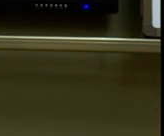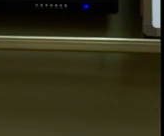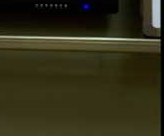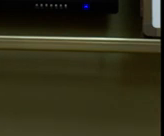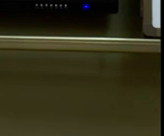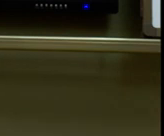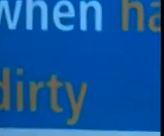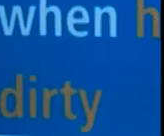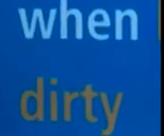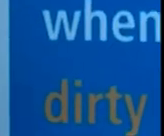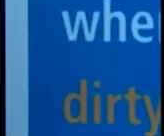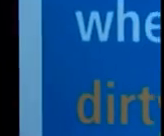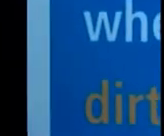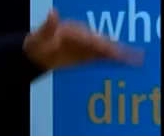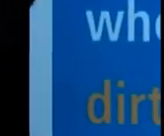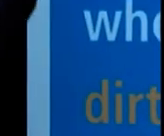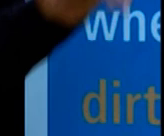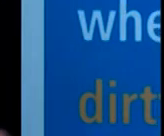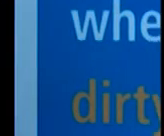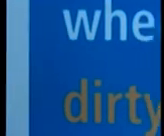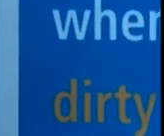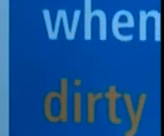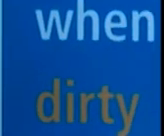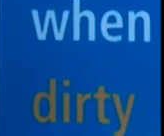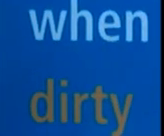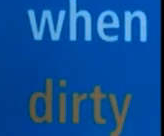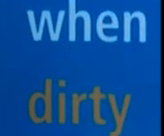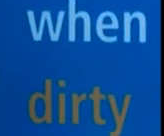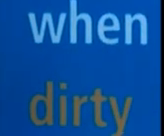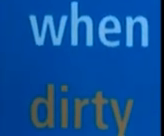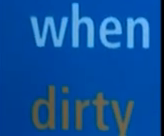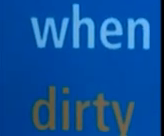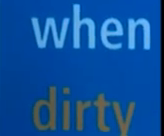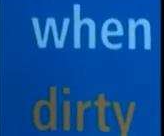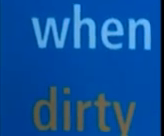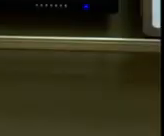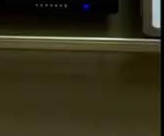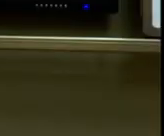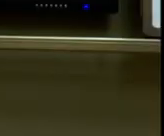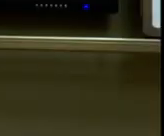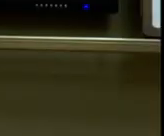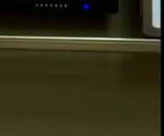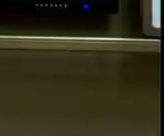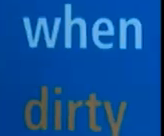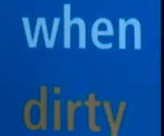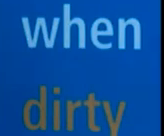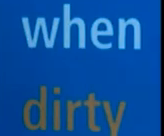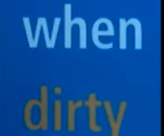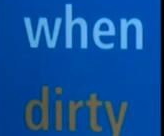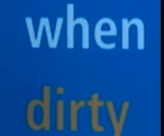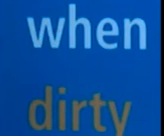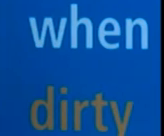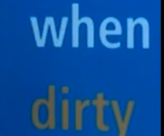today's our lesson is over. Don't forget to wash your hands. See you next lesson.